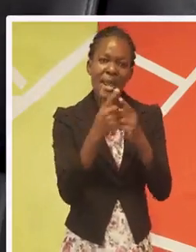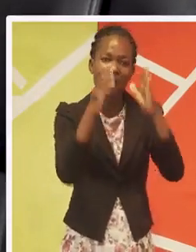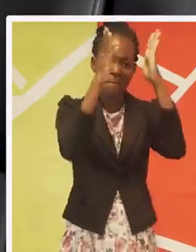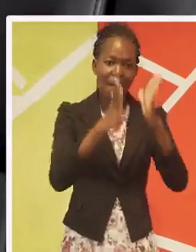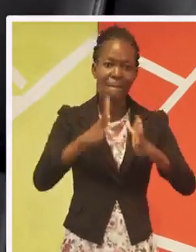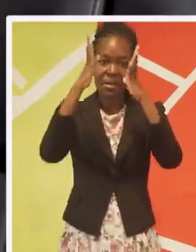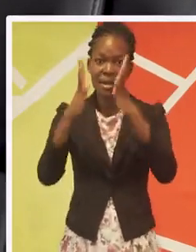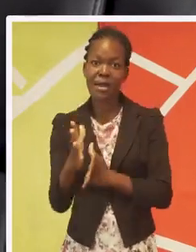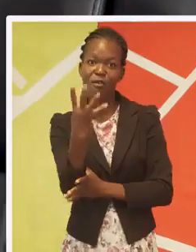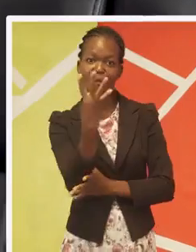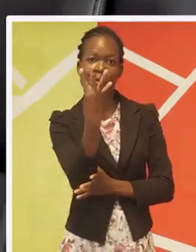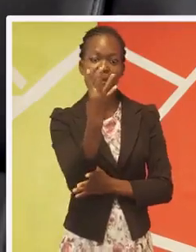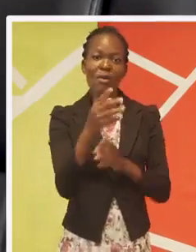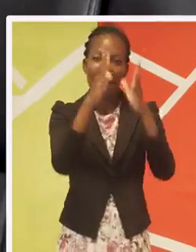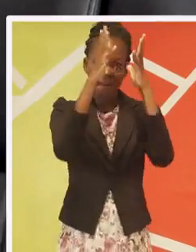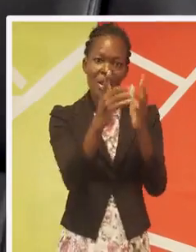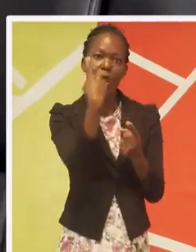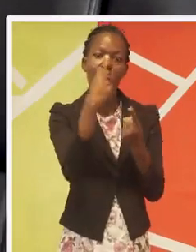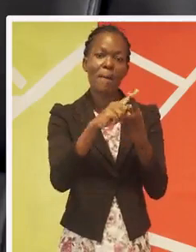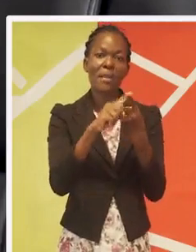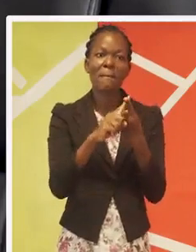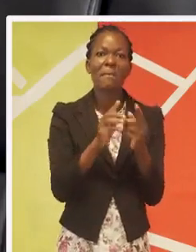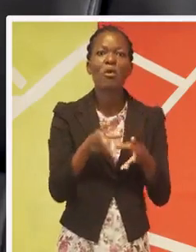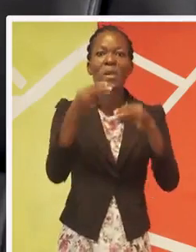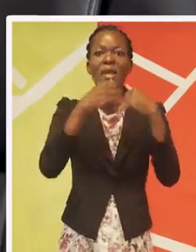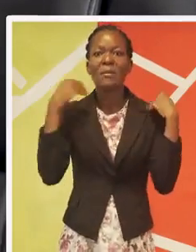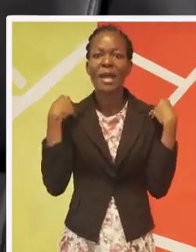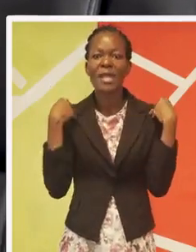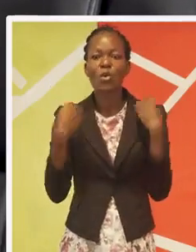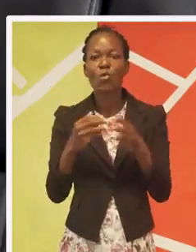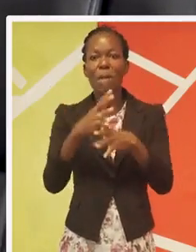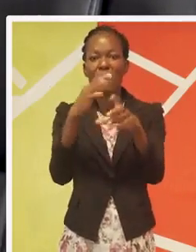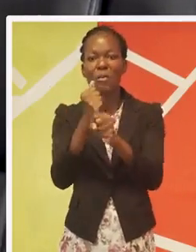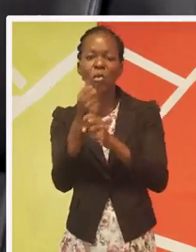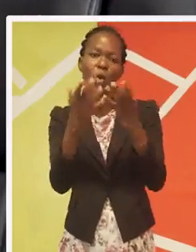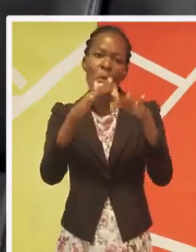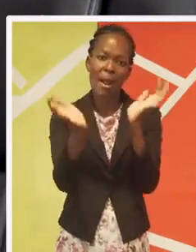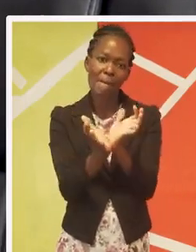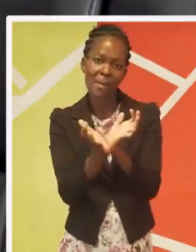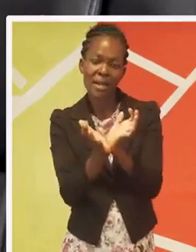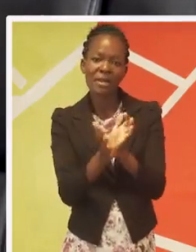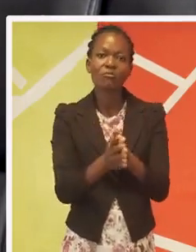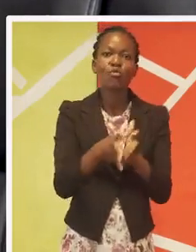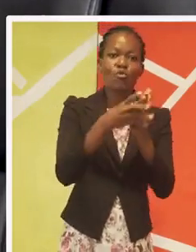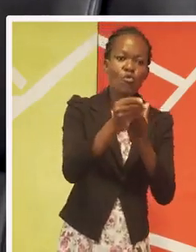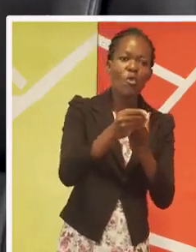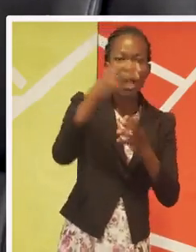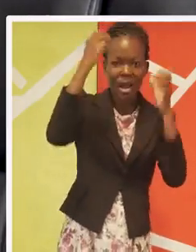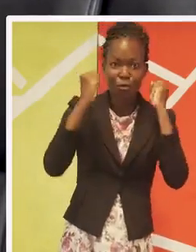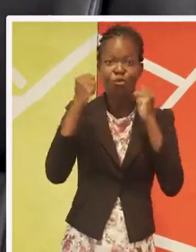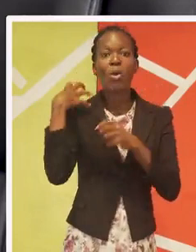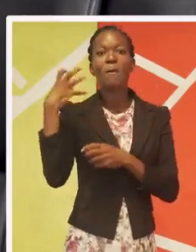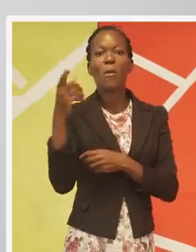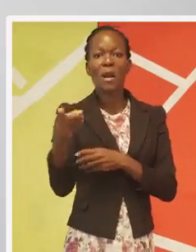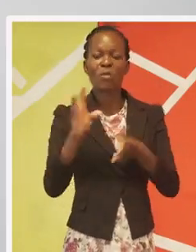the first pillar is privatization. And as the name implies, privatization means governments should create